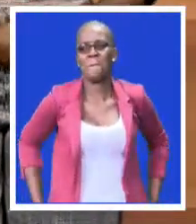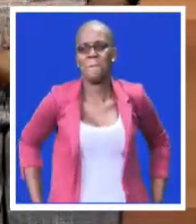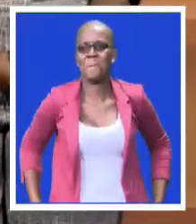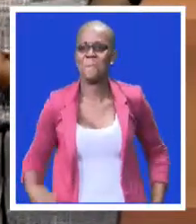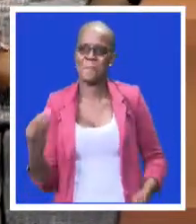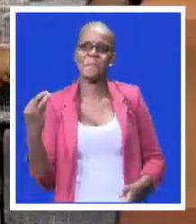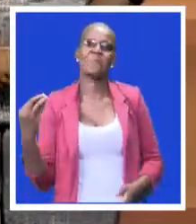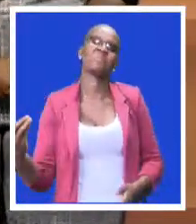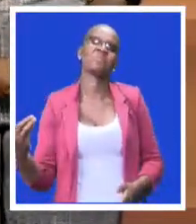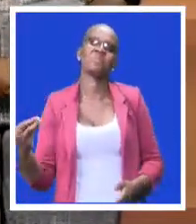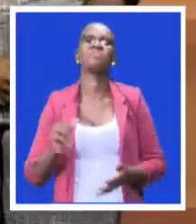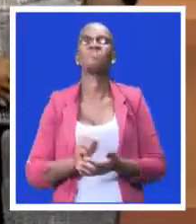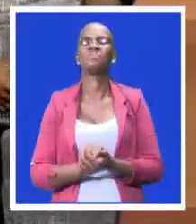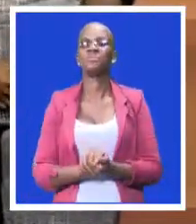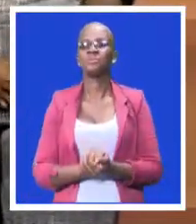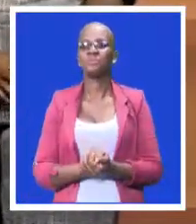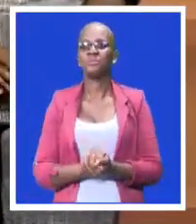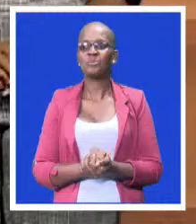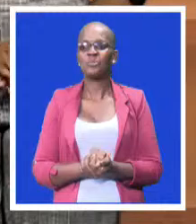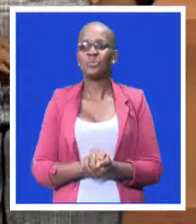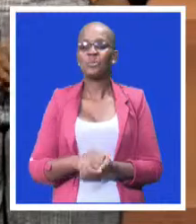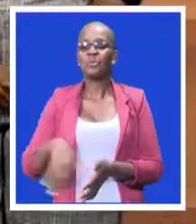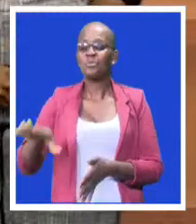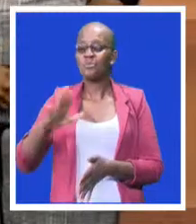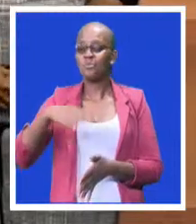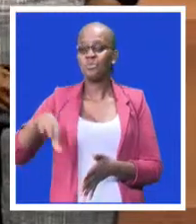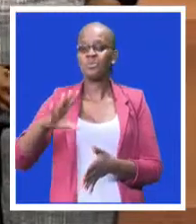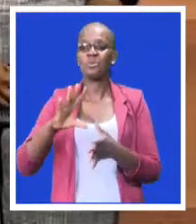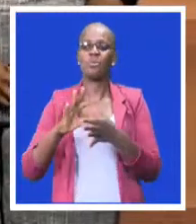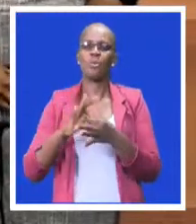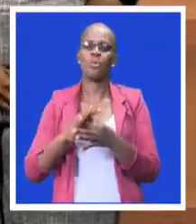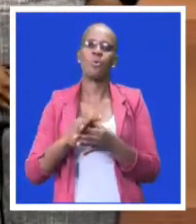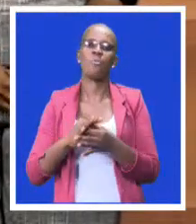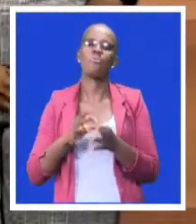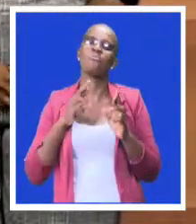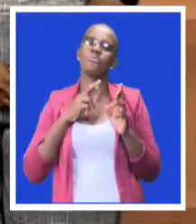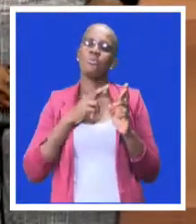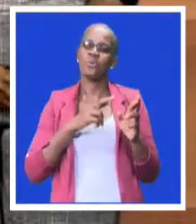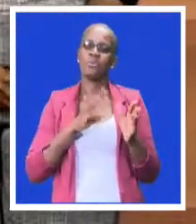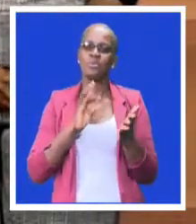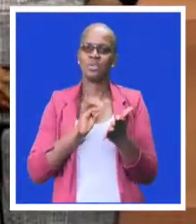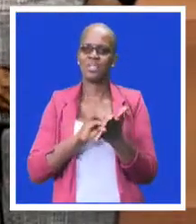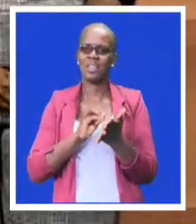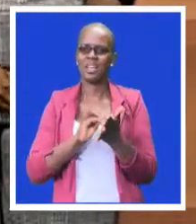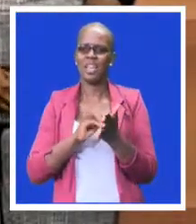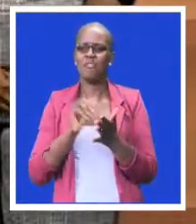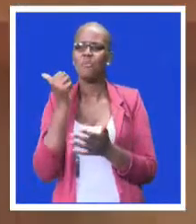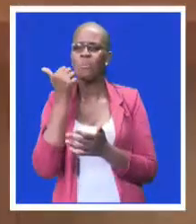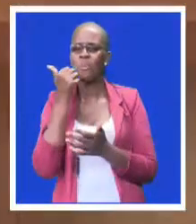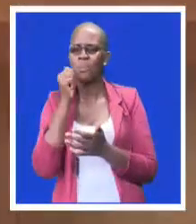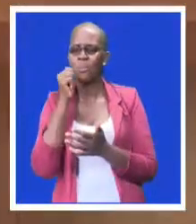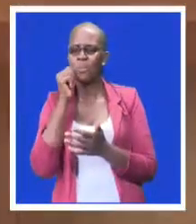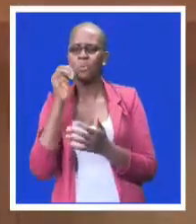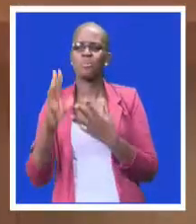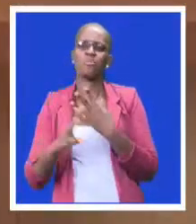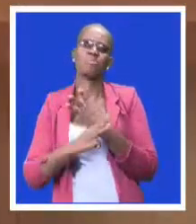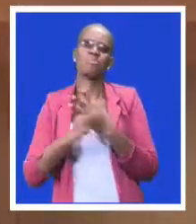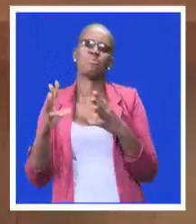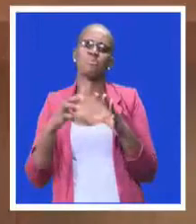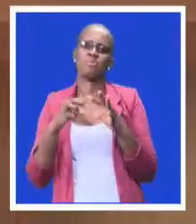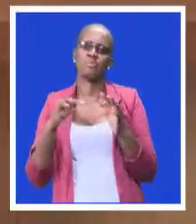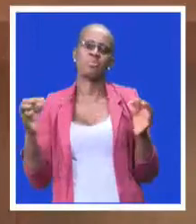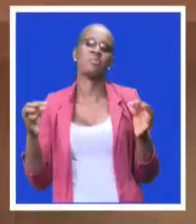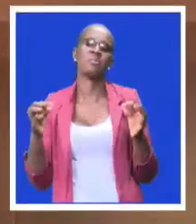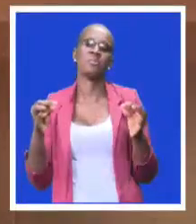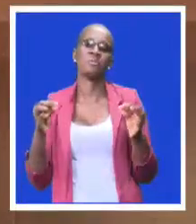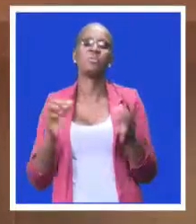everyone back at home. We hope that you had a beautiful weekend and are ready for another day of learning on this Monday afternoon. What does